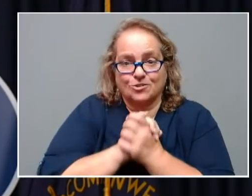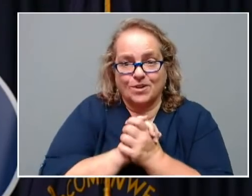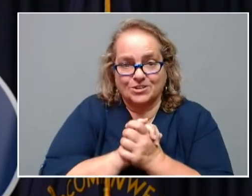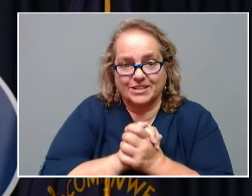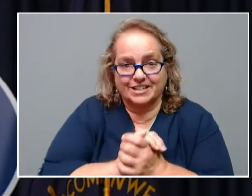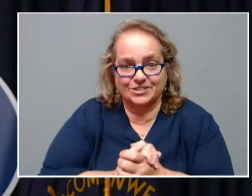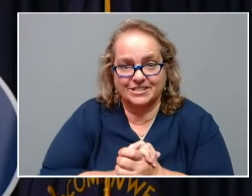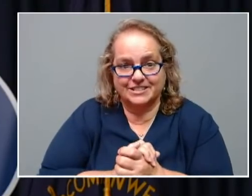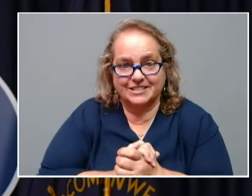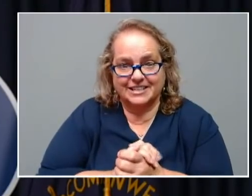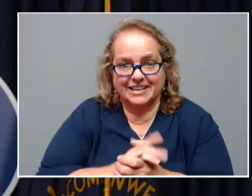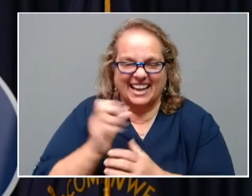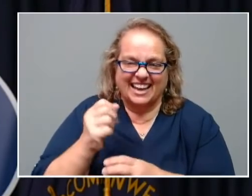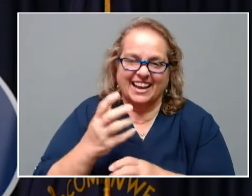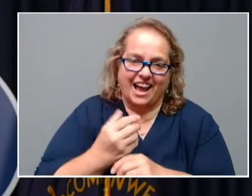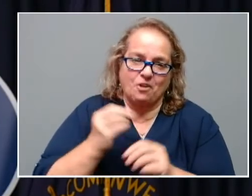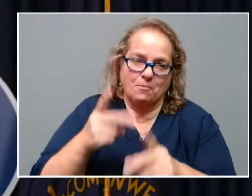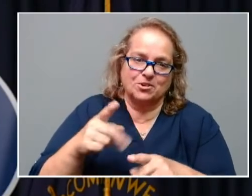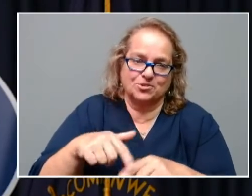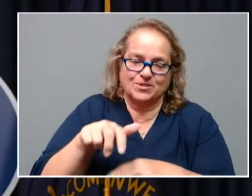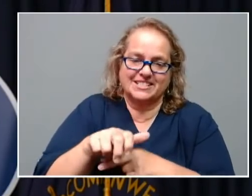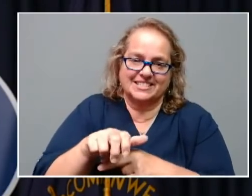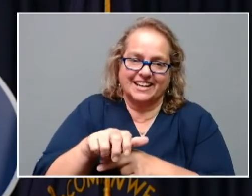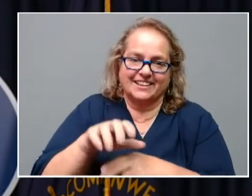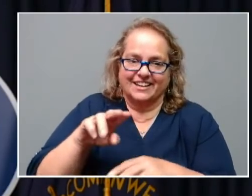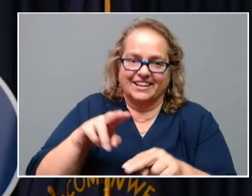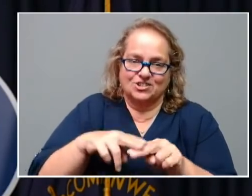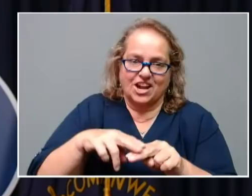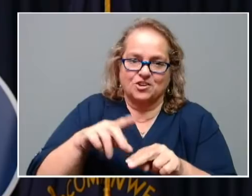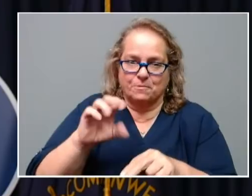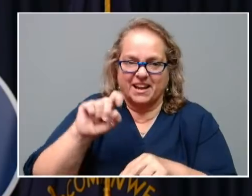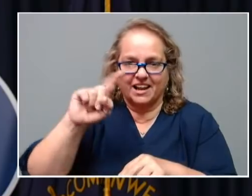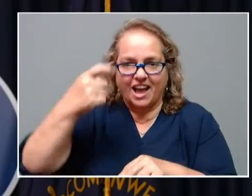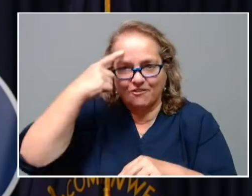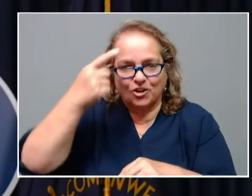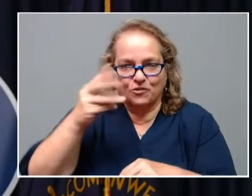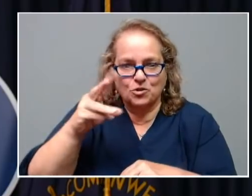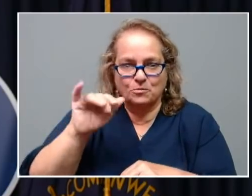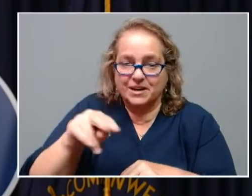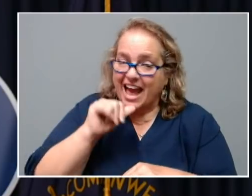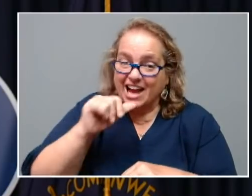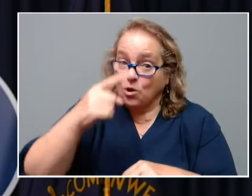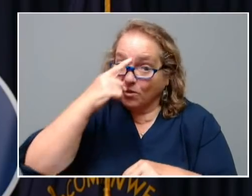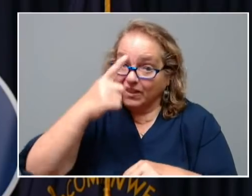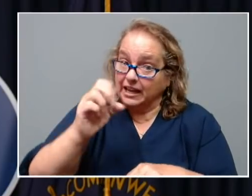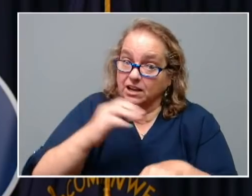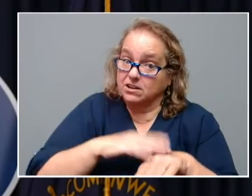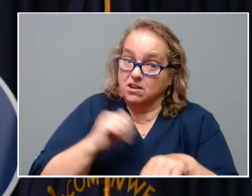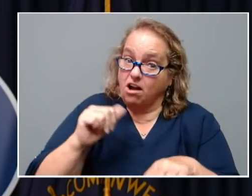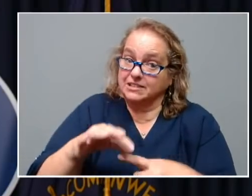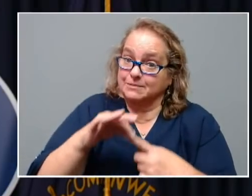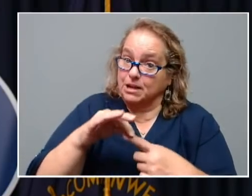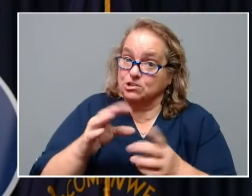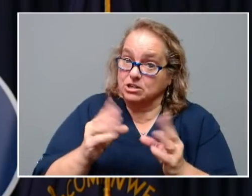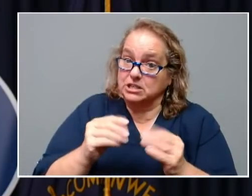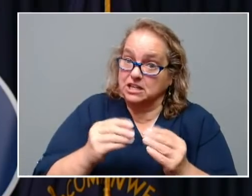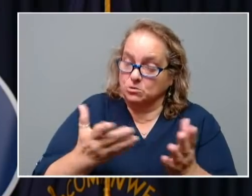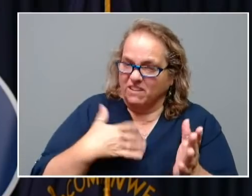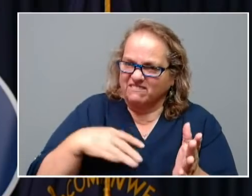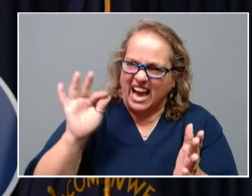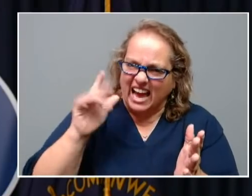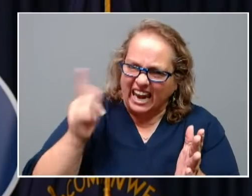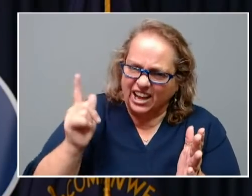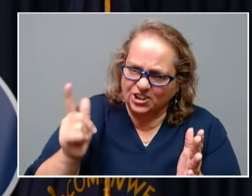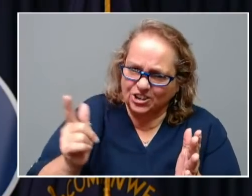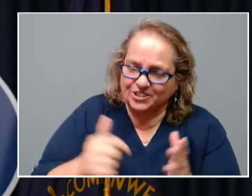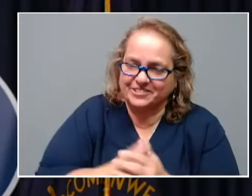also got to sit in the chair and be governor for a few minutes. I don't think he called a special session. We'll find out a little bit later. We have 2 journalists